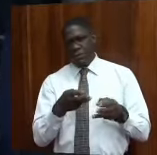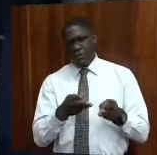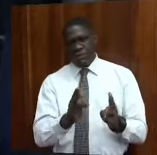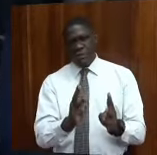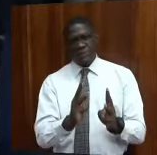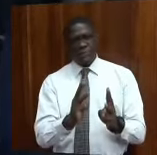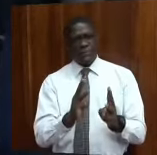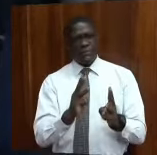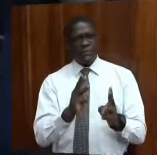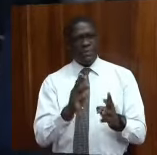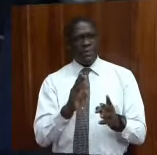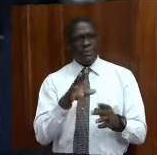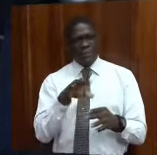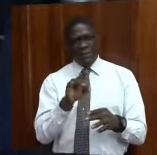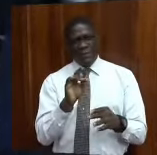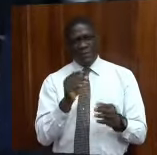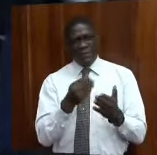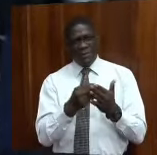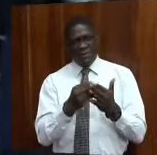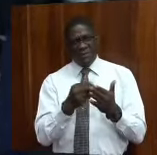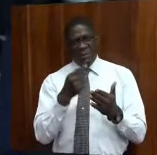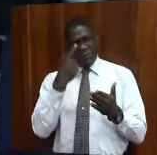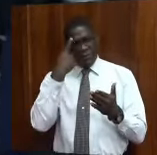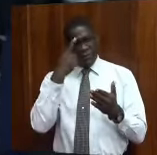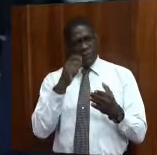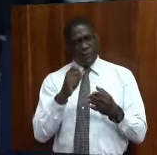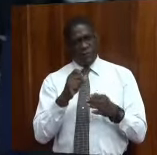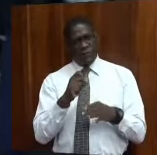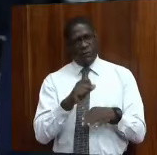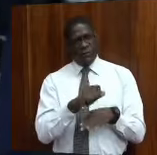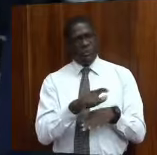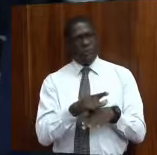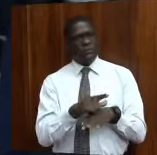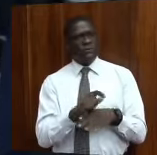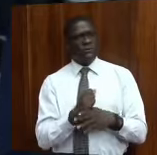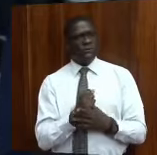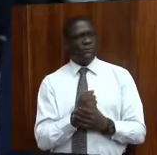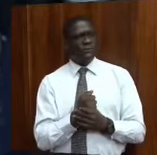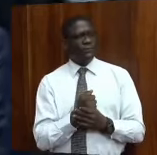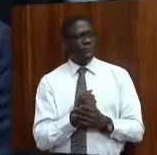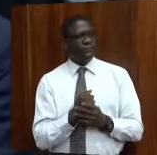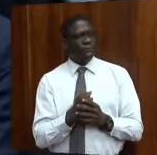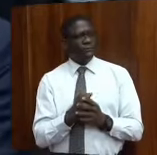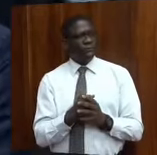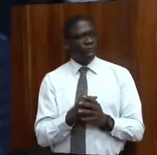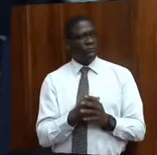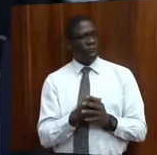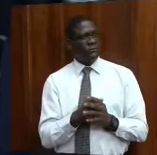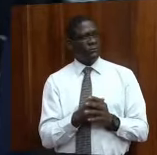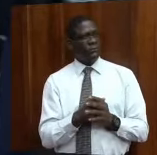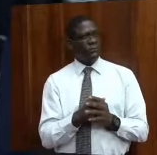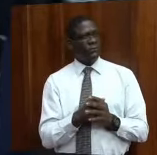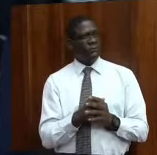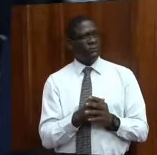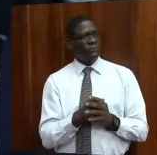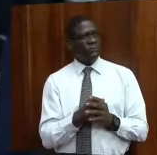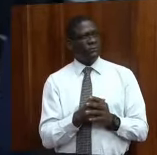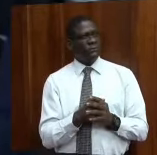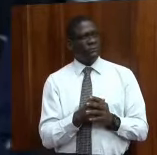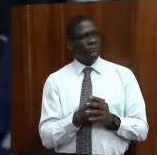interest rates. To assist the government in returning to prudential levels of borrowing, my government intends to enact the Public Debt Management